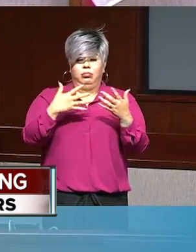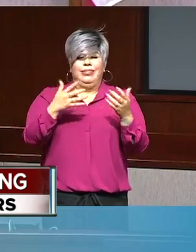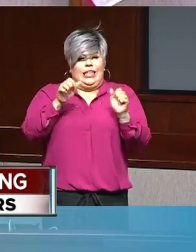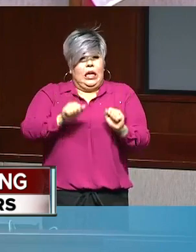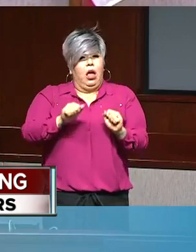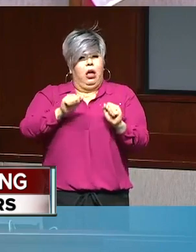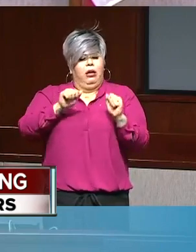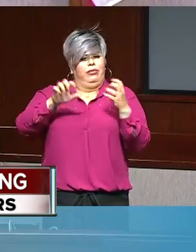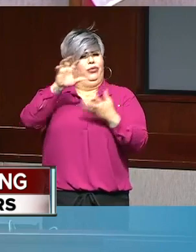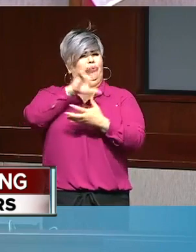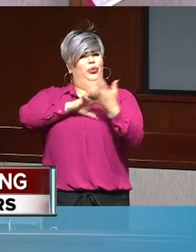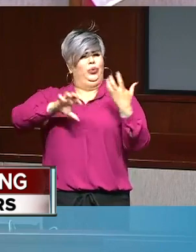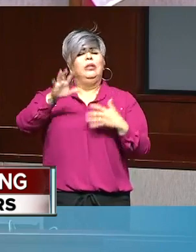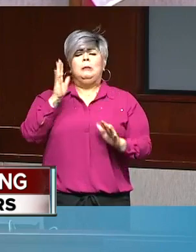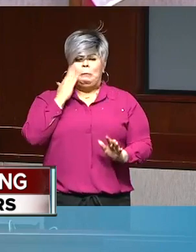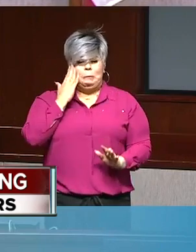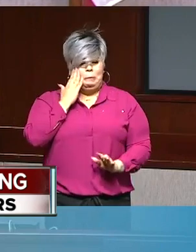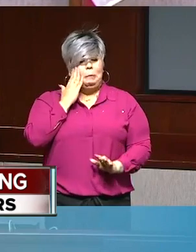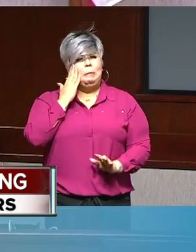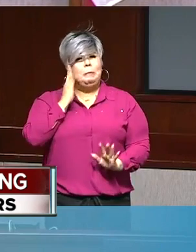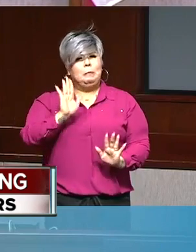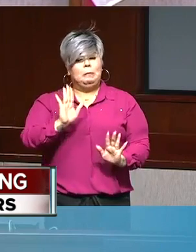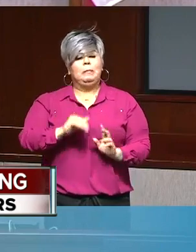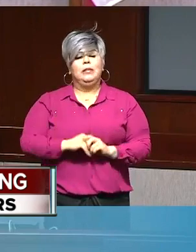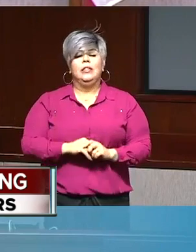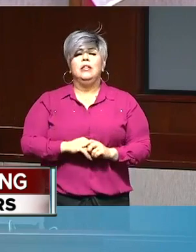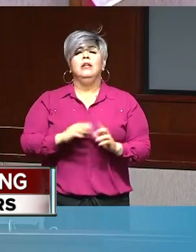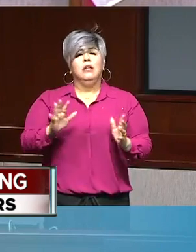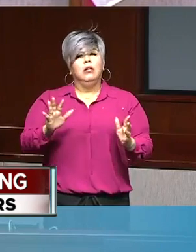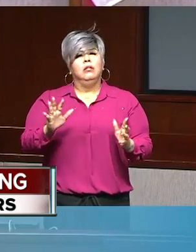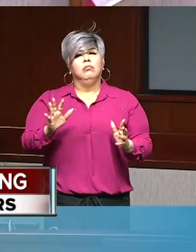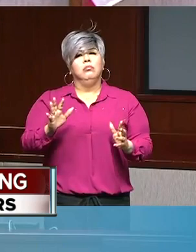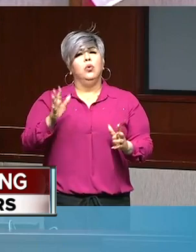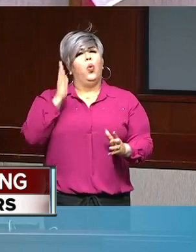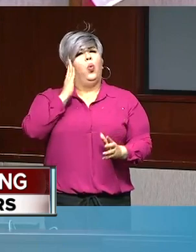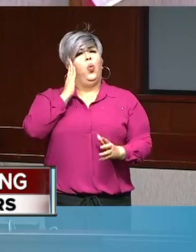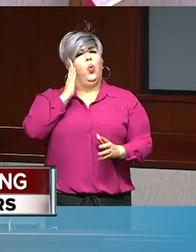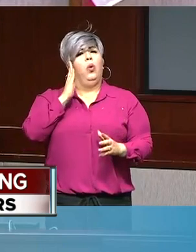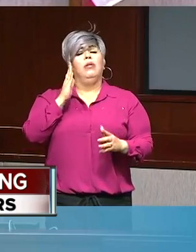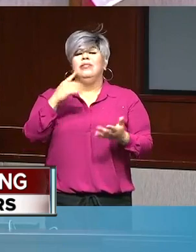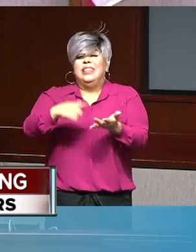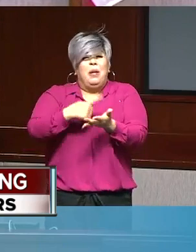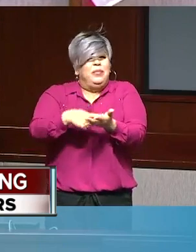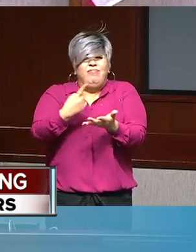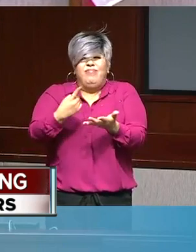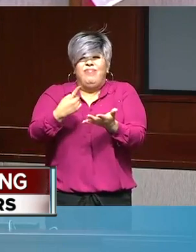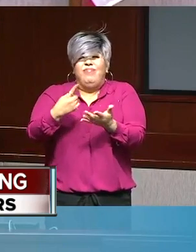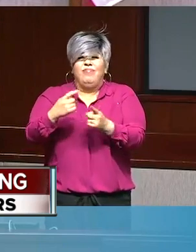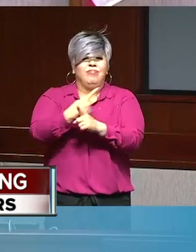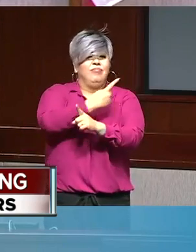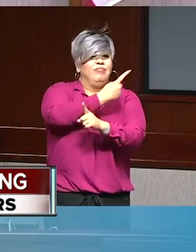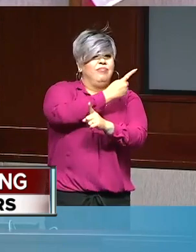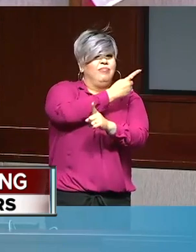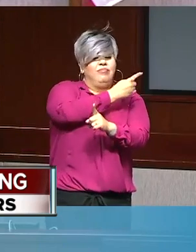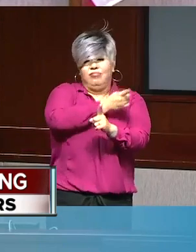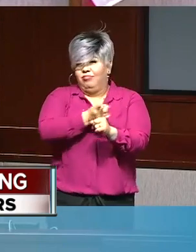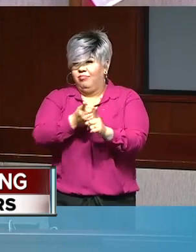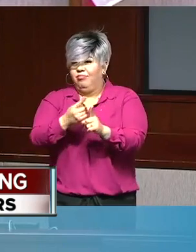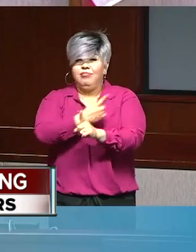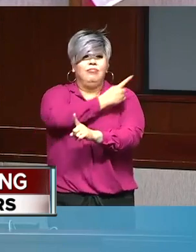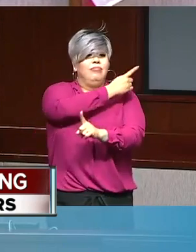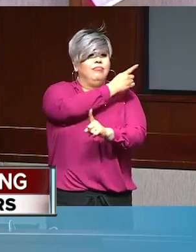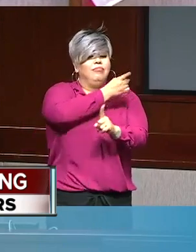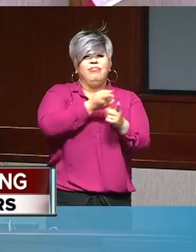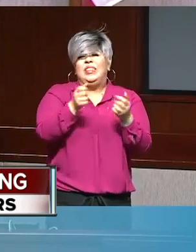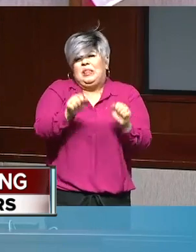folks, the reality is that we will be in compliance one day, we'll be out of compliance another, and back in compliance